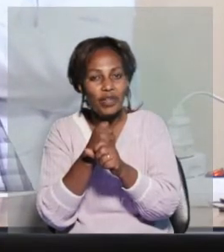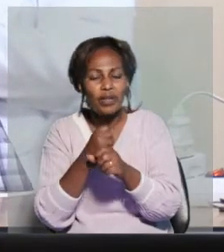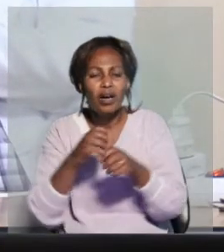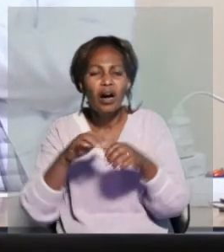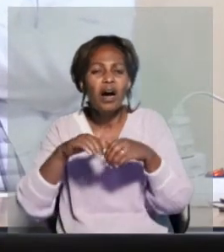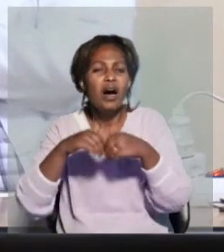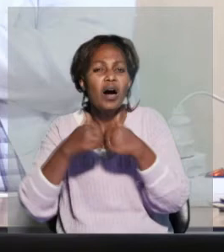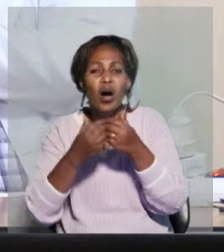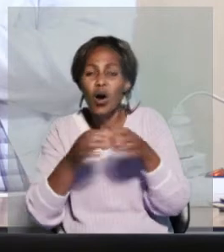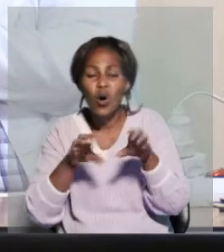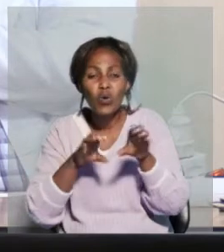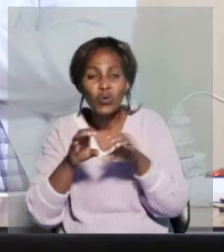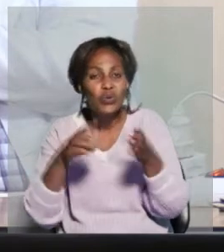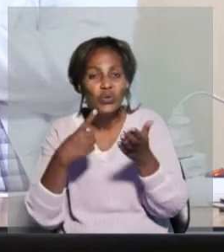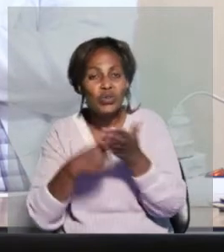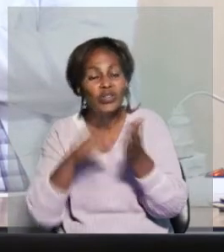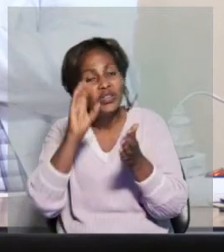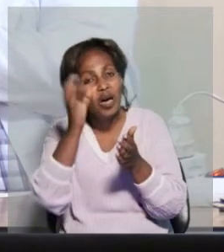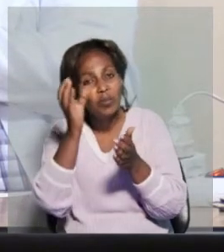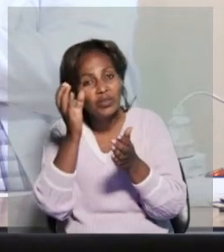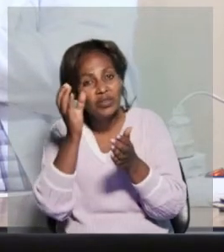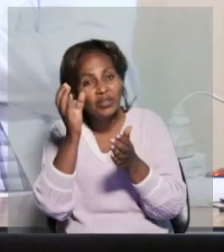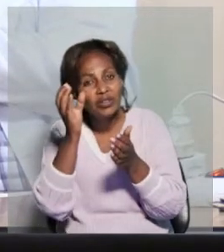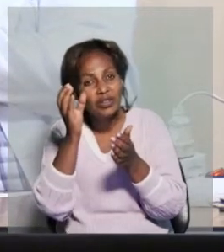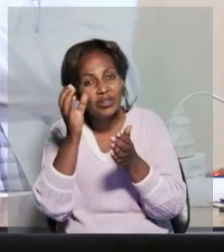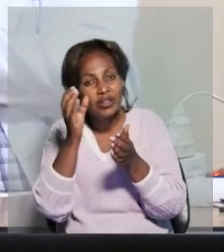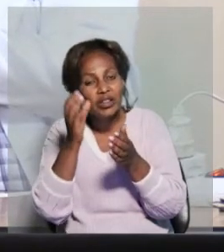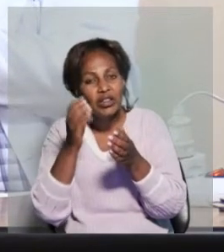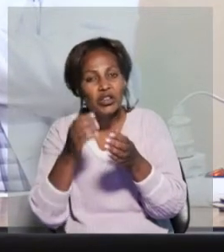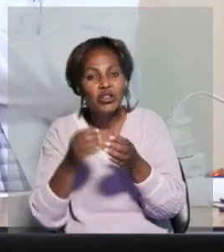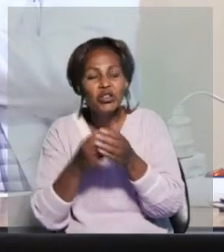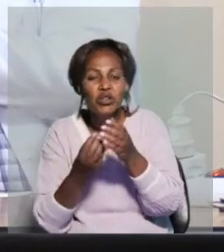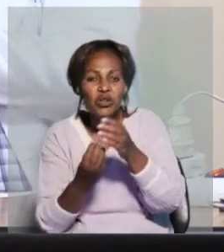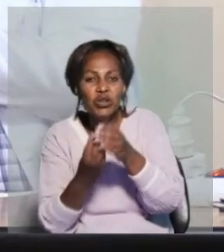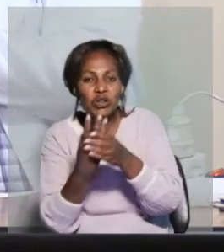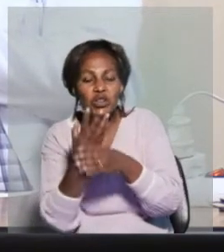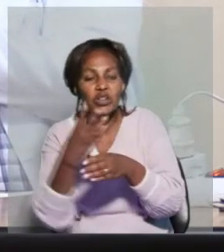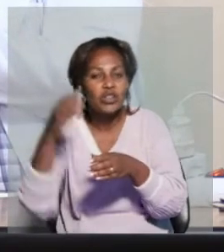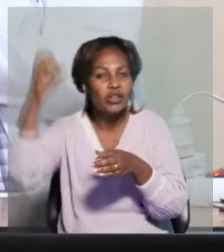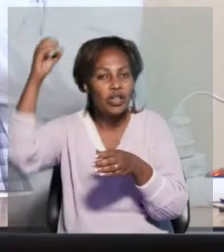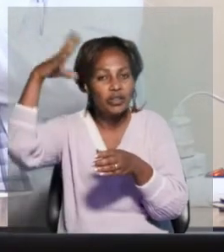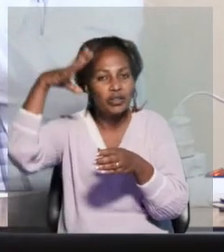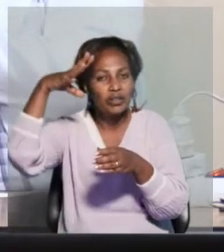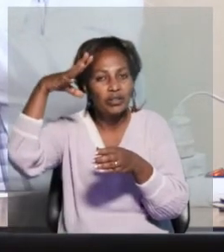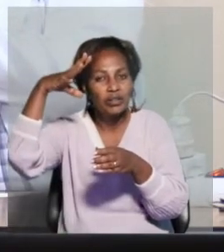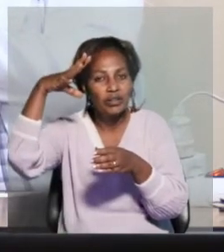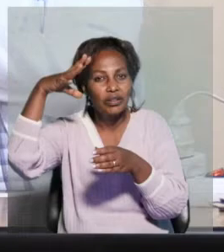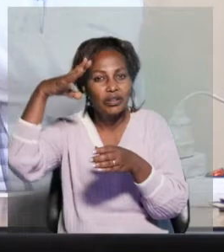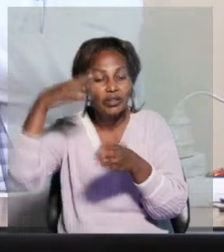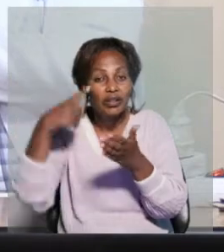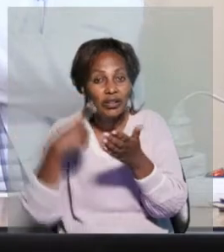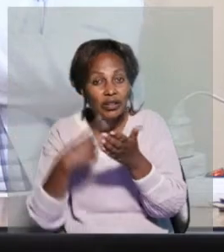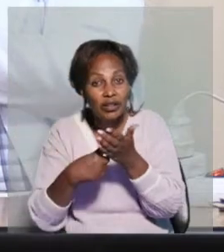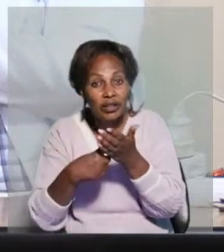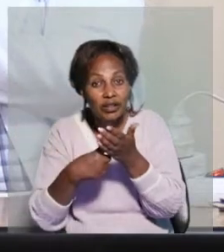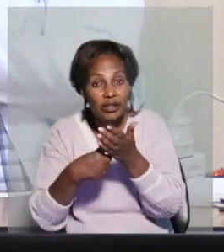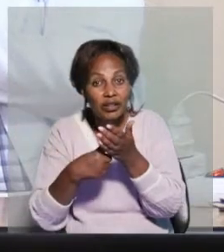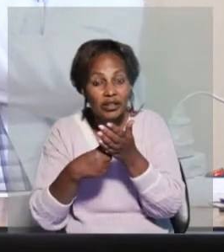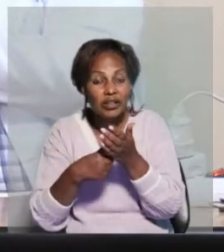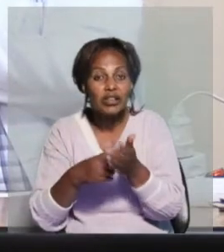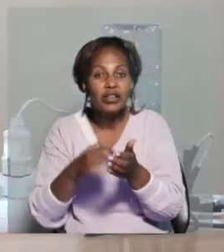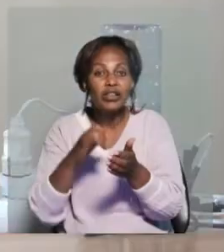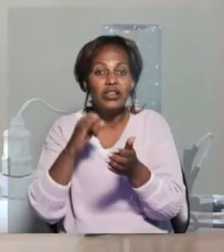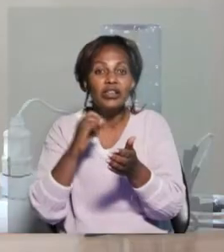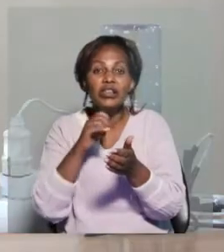How do this kind of lamps generate light? These are incandescent lamps in